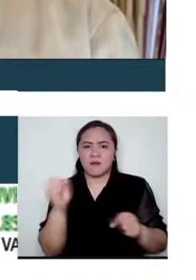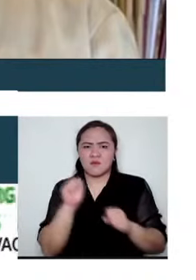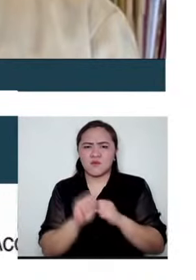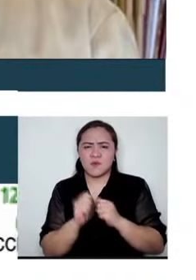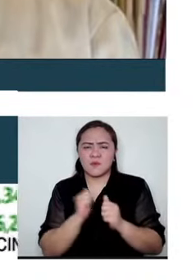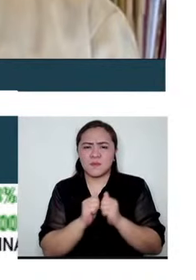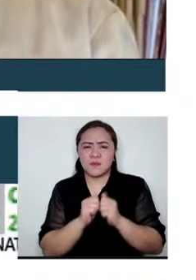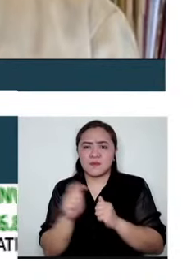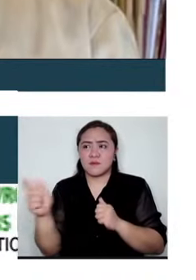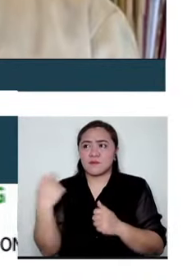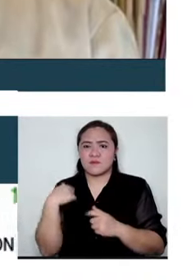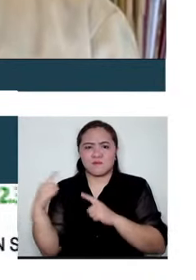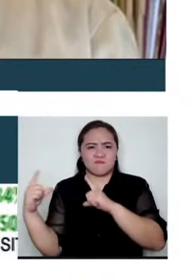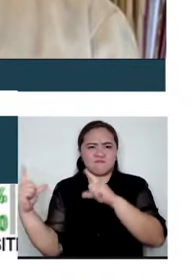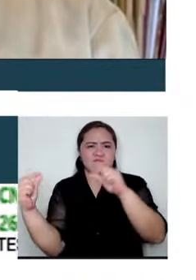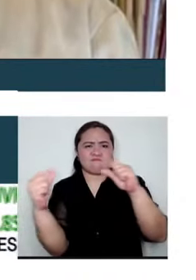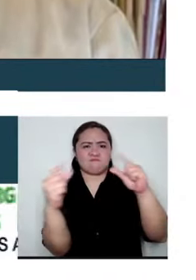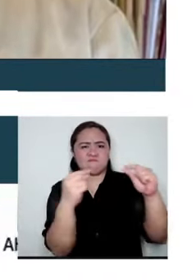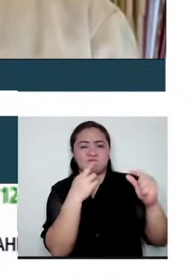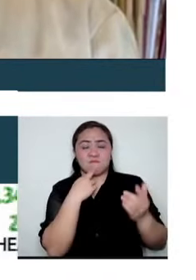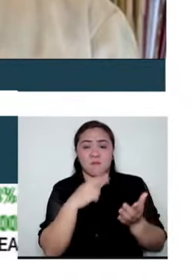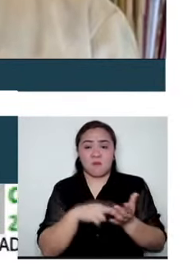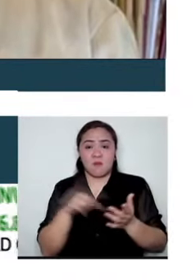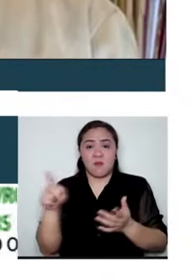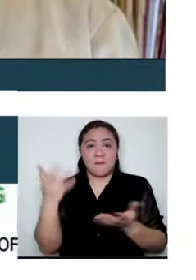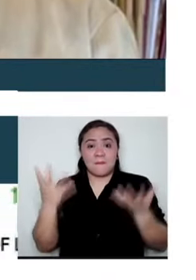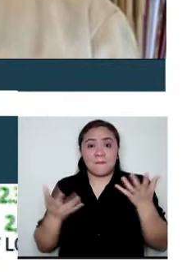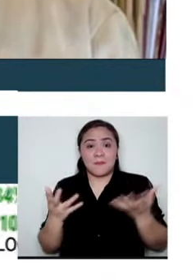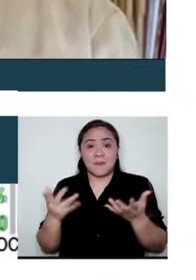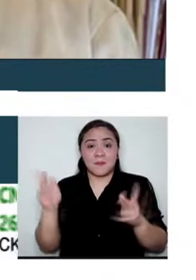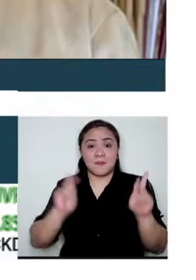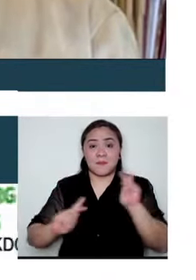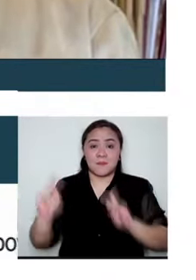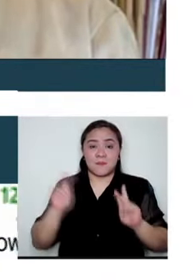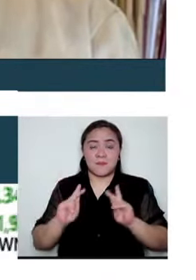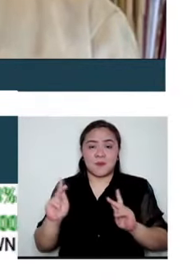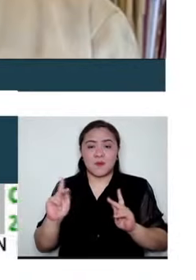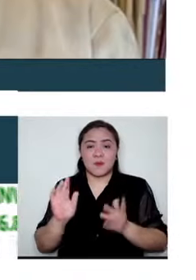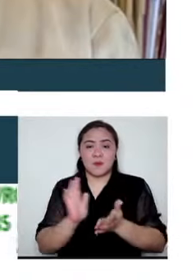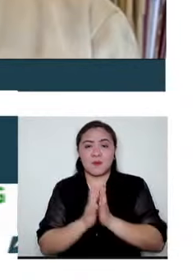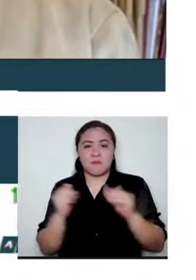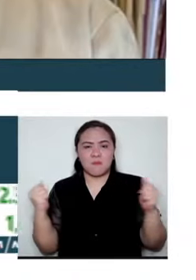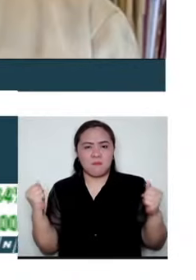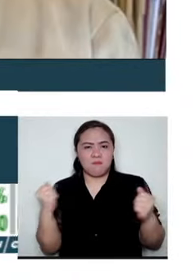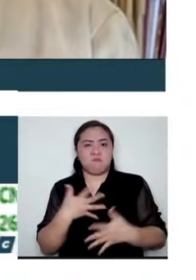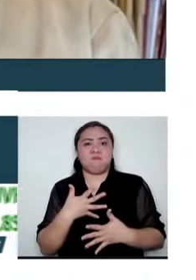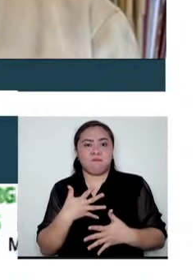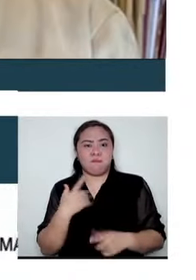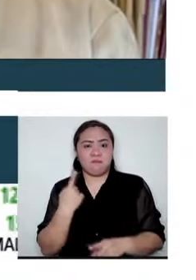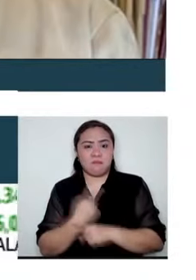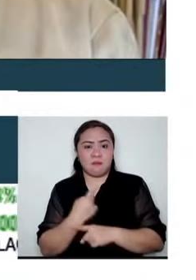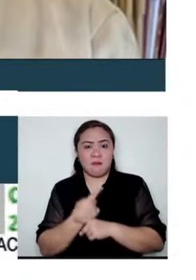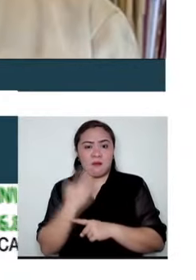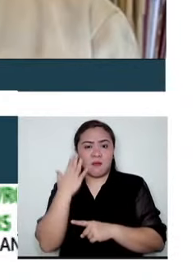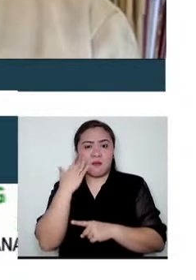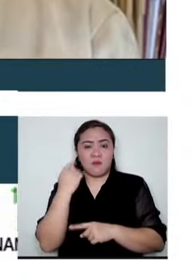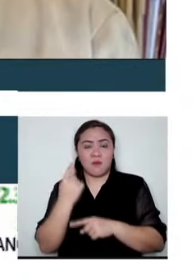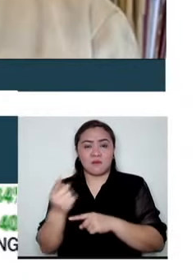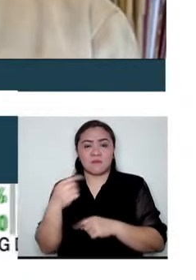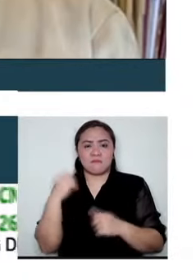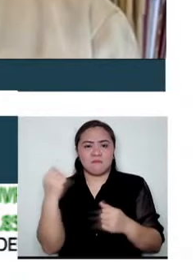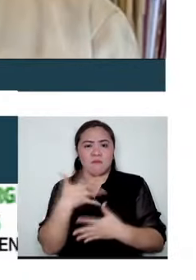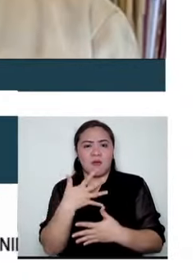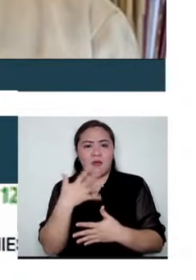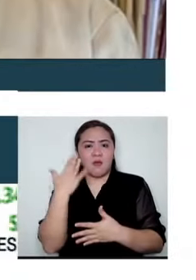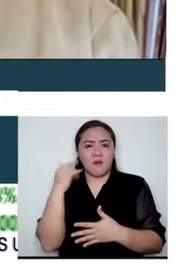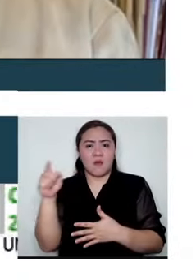yesterday, Senator, that this was also a factor, maybe, that people got scared. Also, because as you correctly pointed out, it was